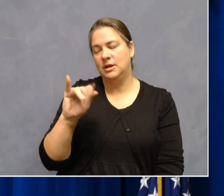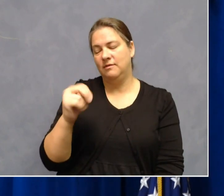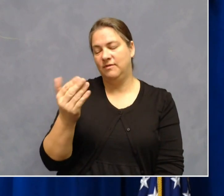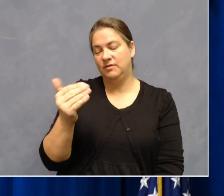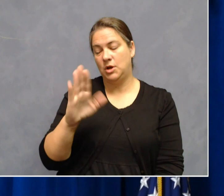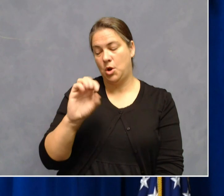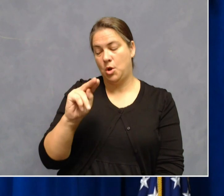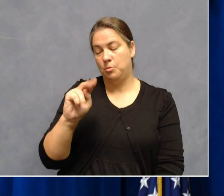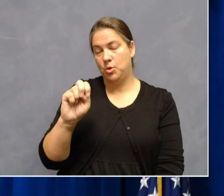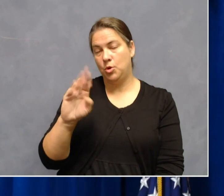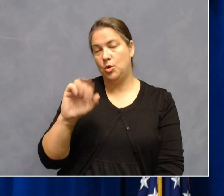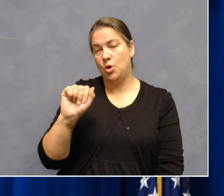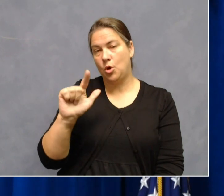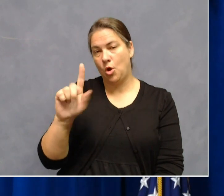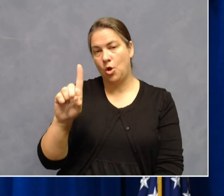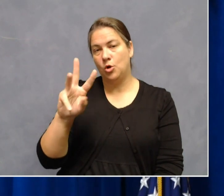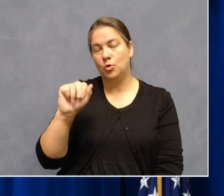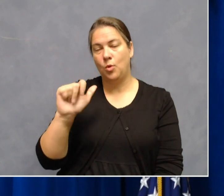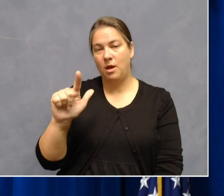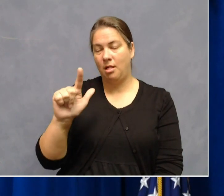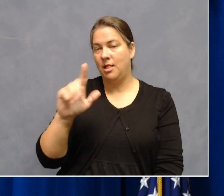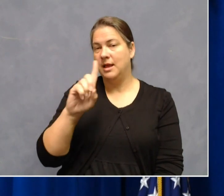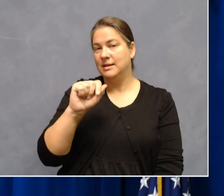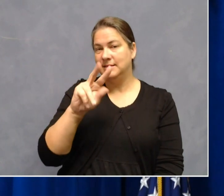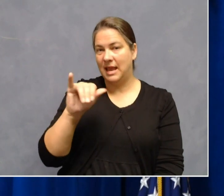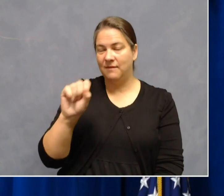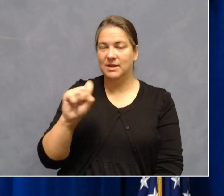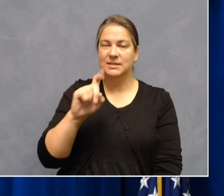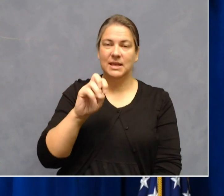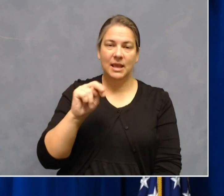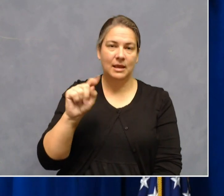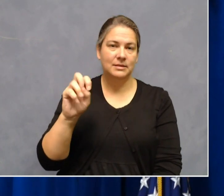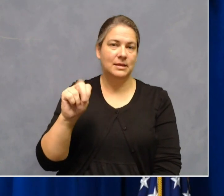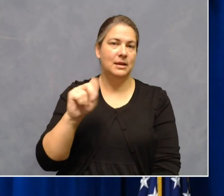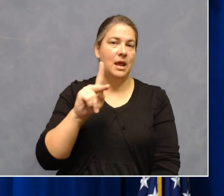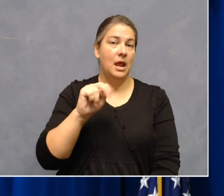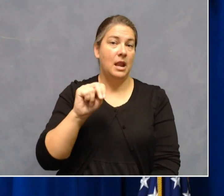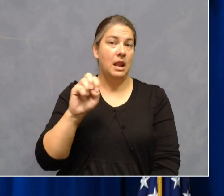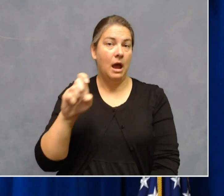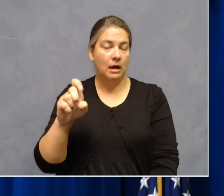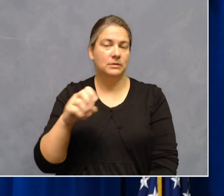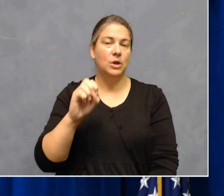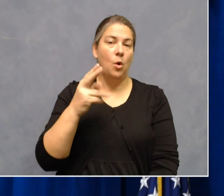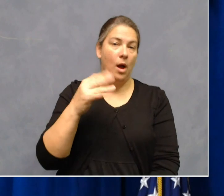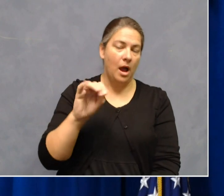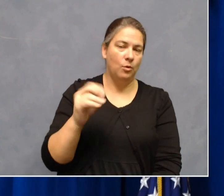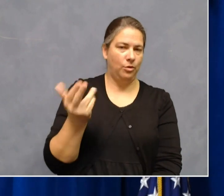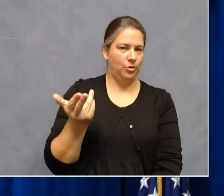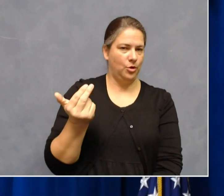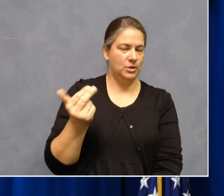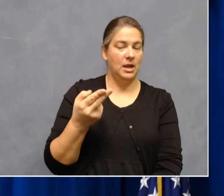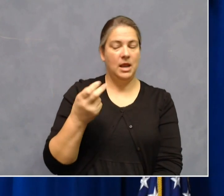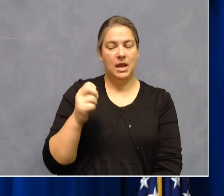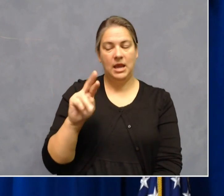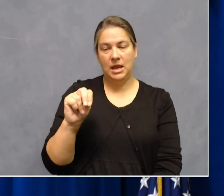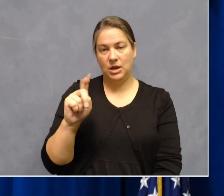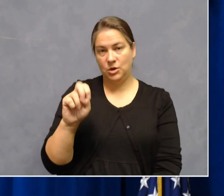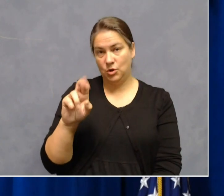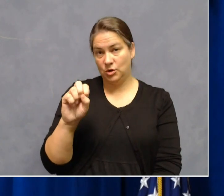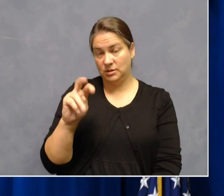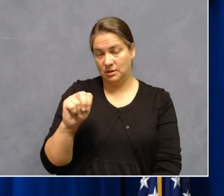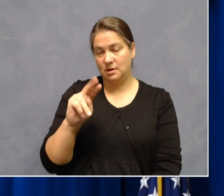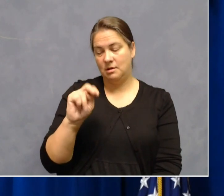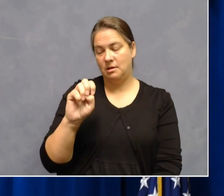Caldwell, Davis 14, Kenton, Knox, and Ohio 13, Henderson and Nelson 12, and